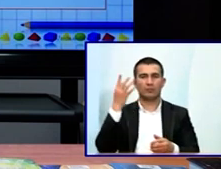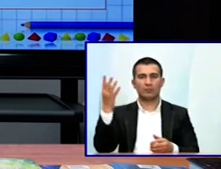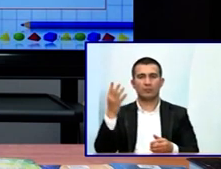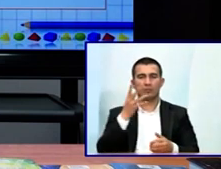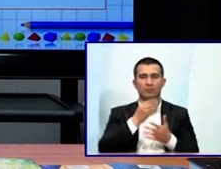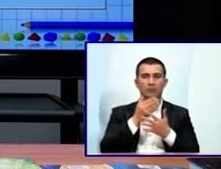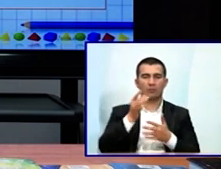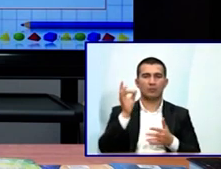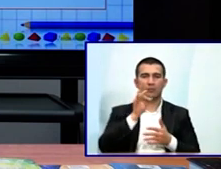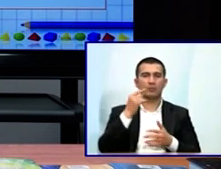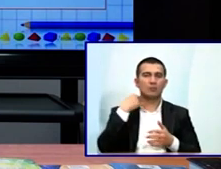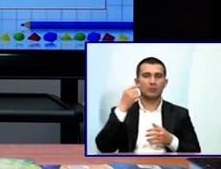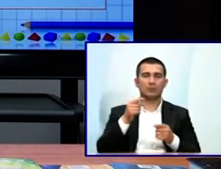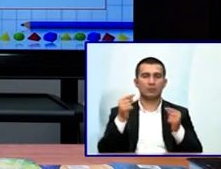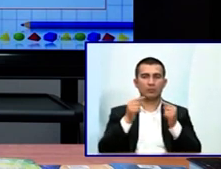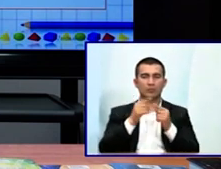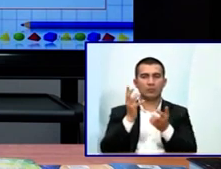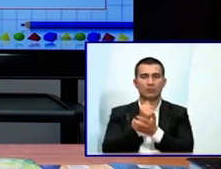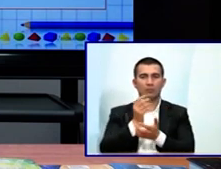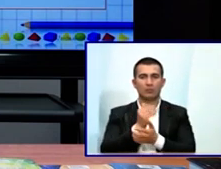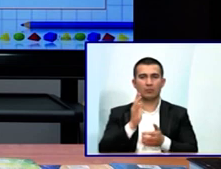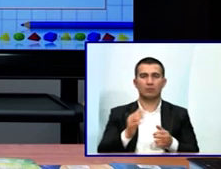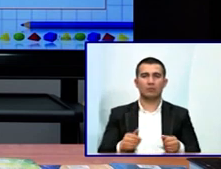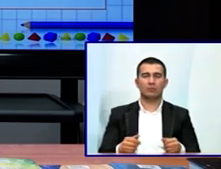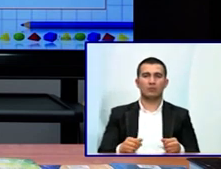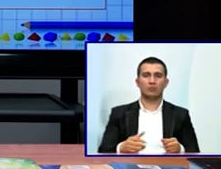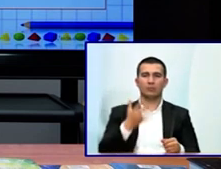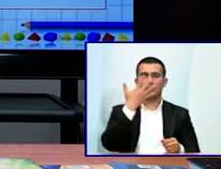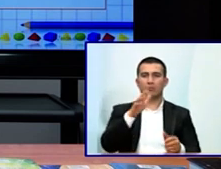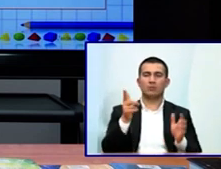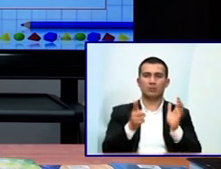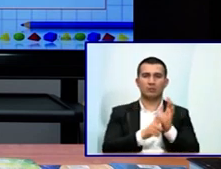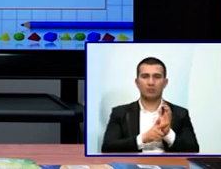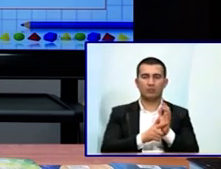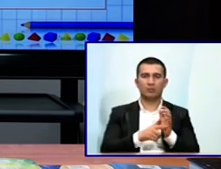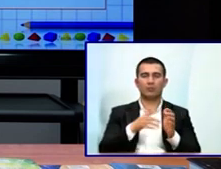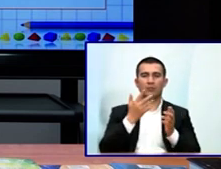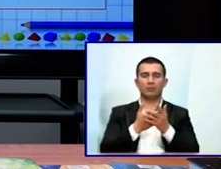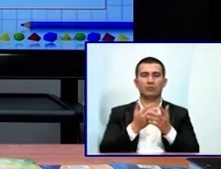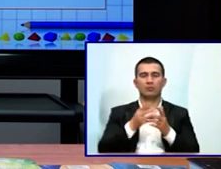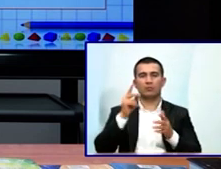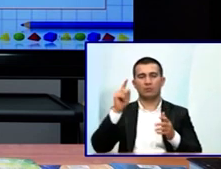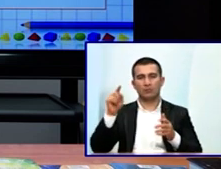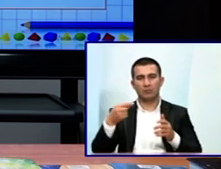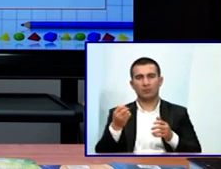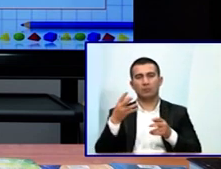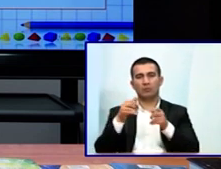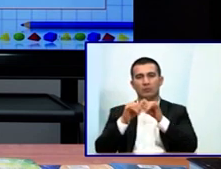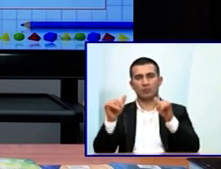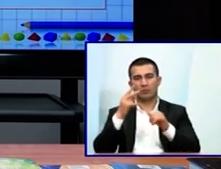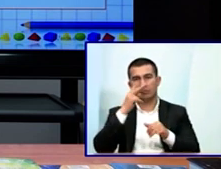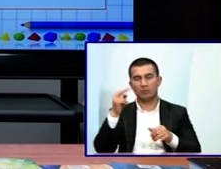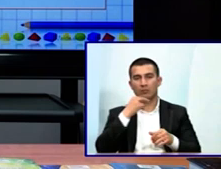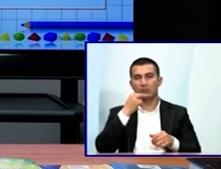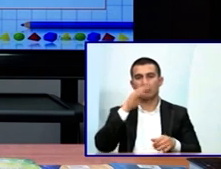ko'paytirsak, ularga mos burchaklar kelib chiqadi. Demak, 57 ni ko'paytiramiz 2.4 gradusga.